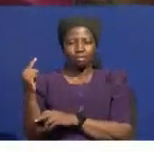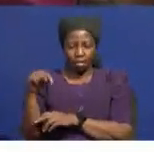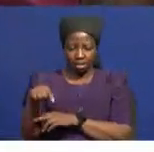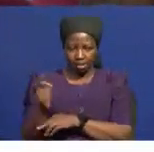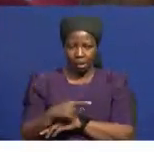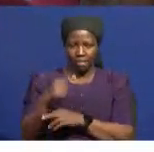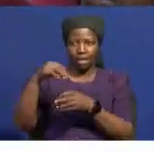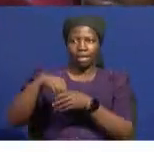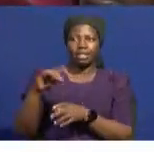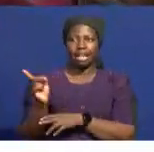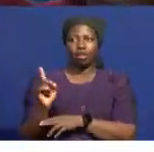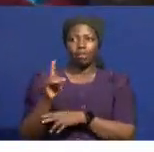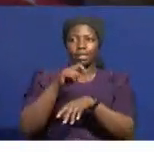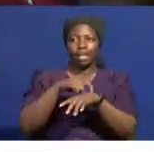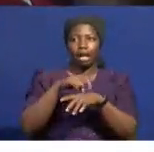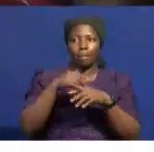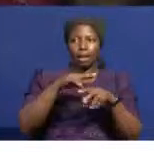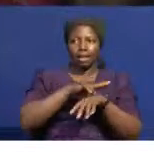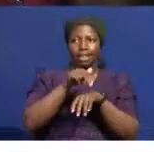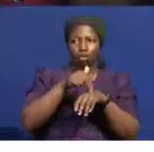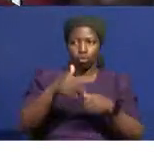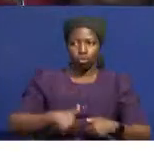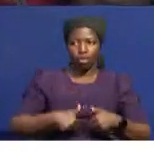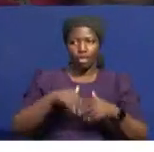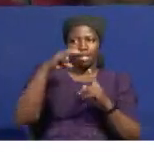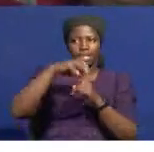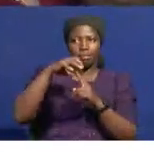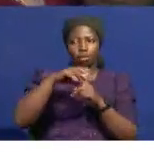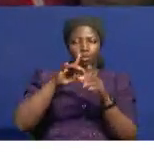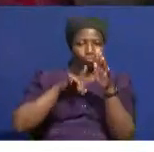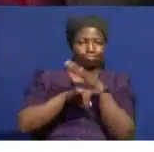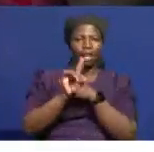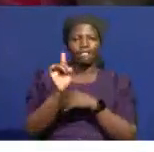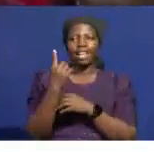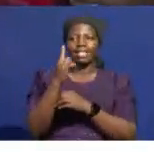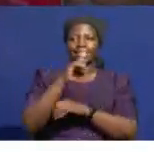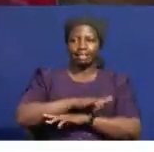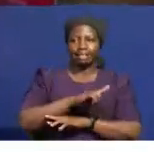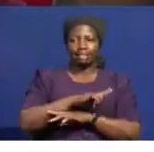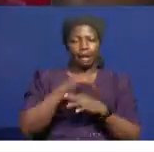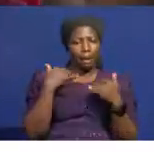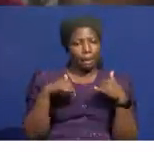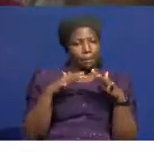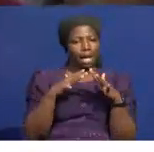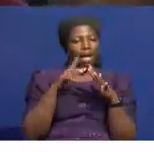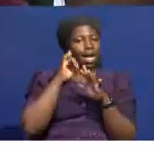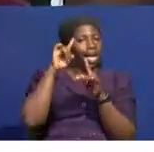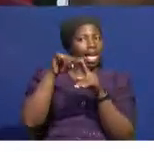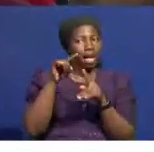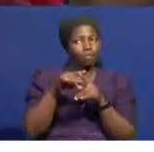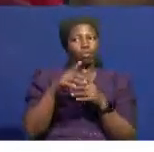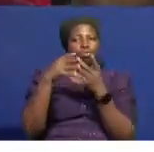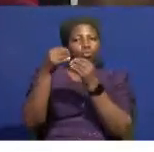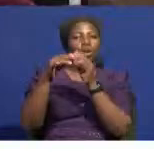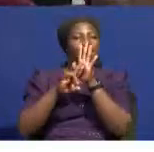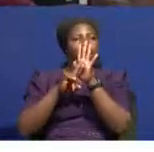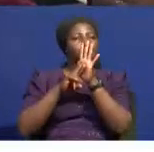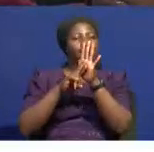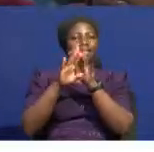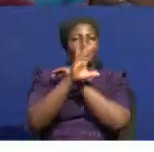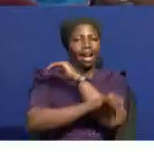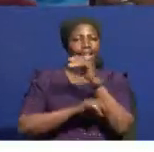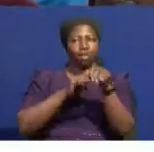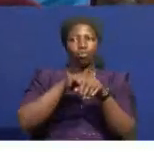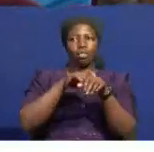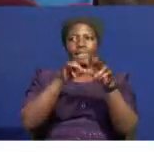Chess Championship enters day one, players are battling for top performances and an honor to represent the country during the international